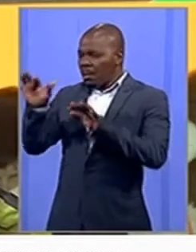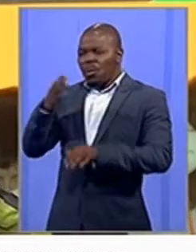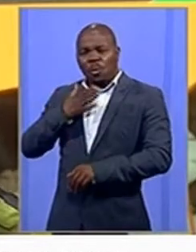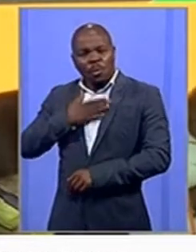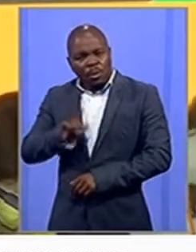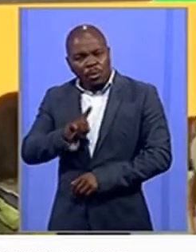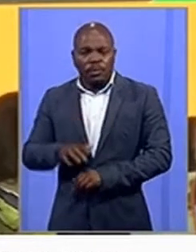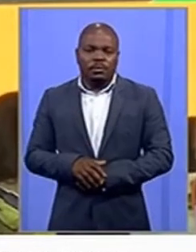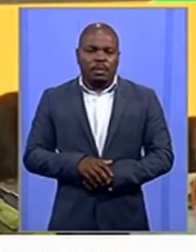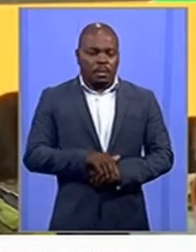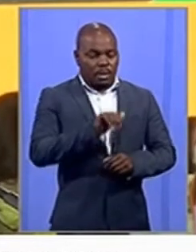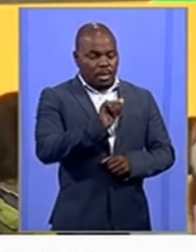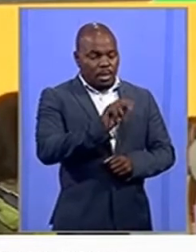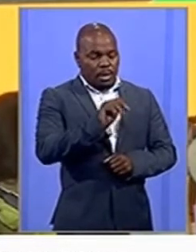united,